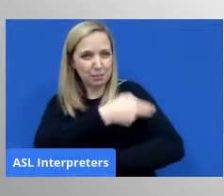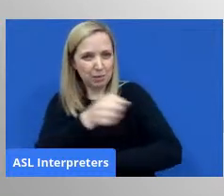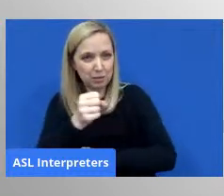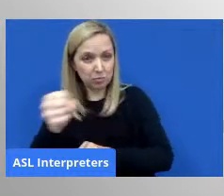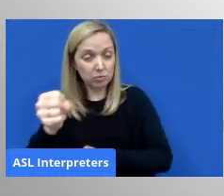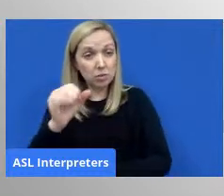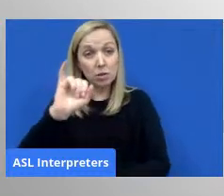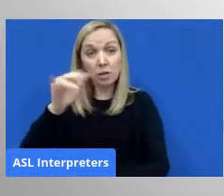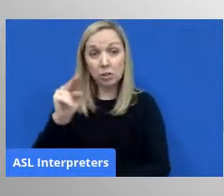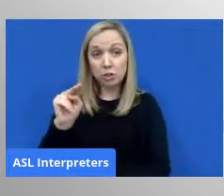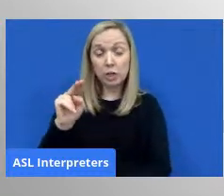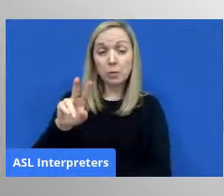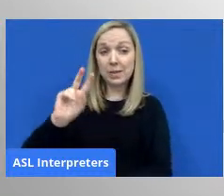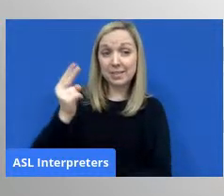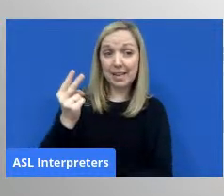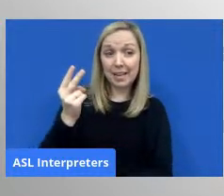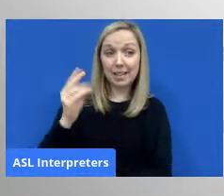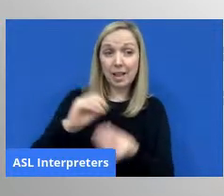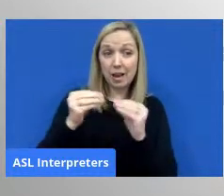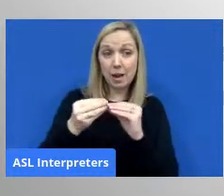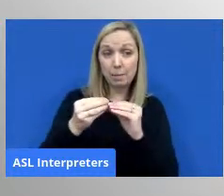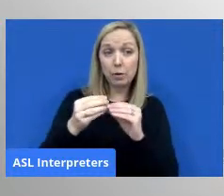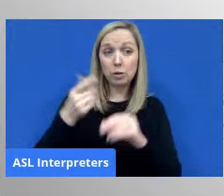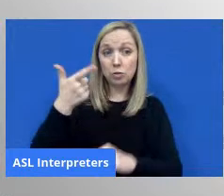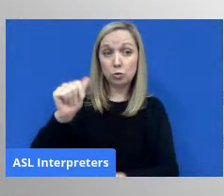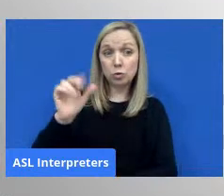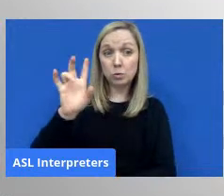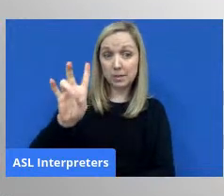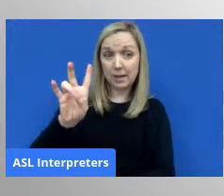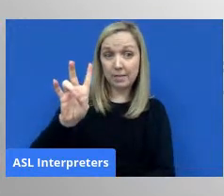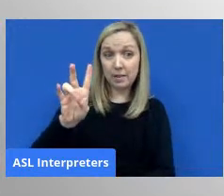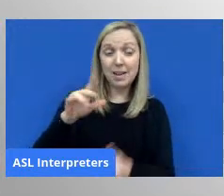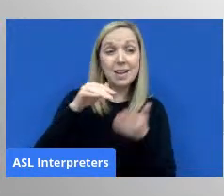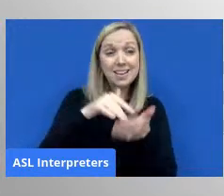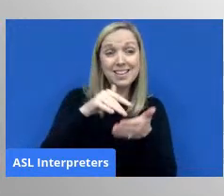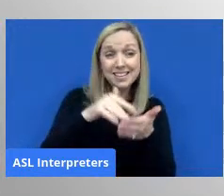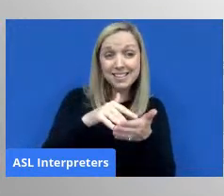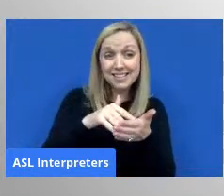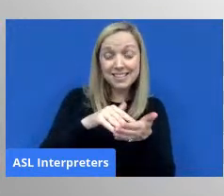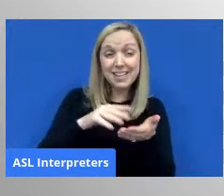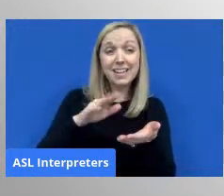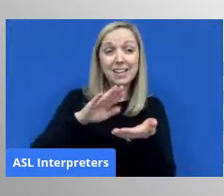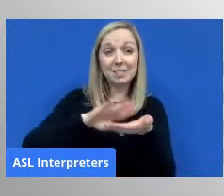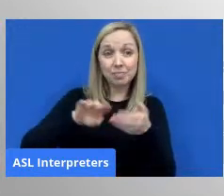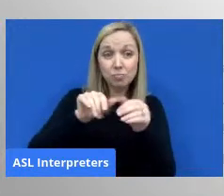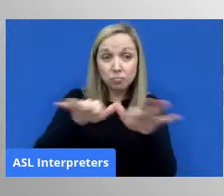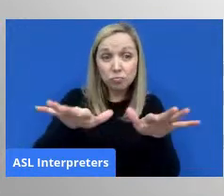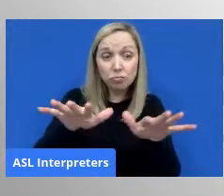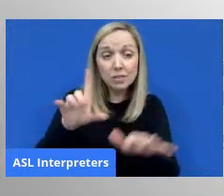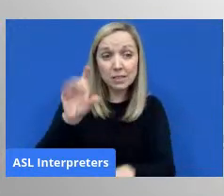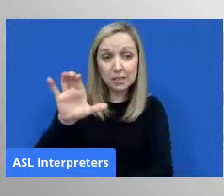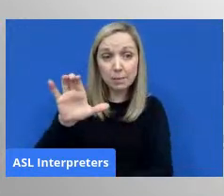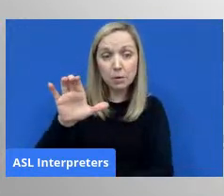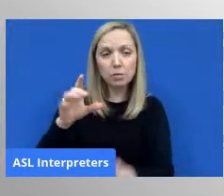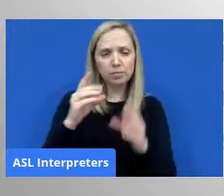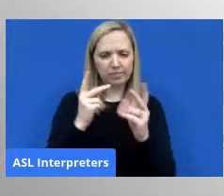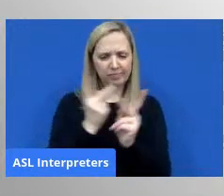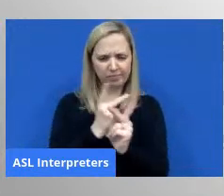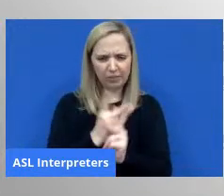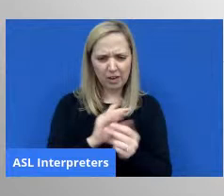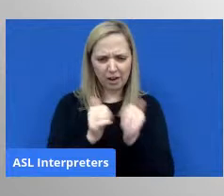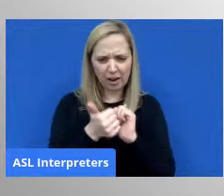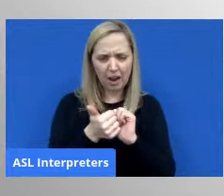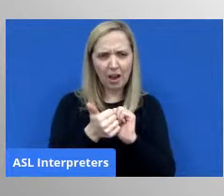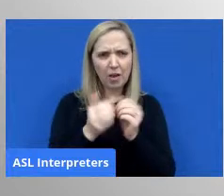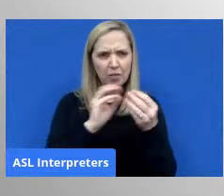in Georgia was 7. A study released in December calculated how the number of COVID-19 cases in the community changed if school